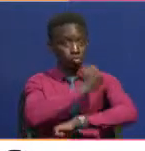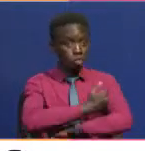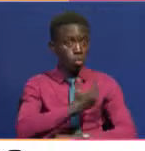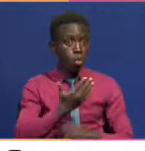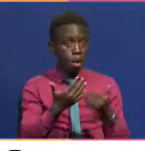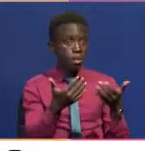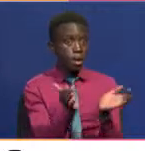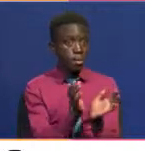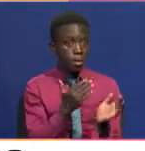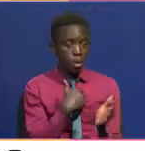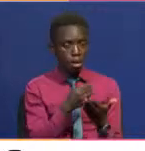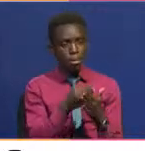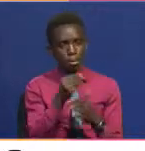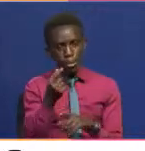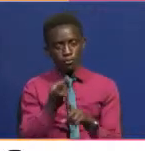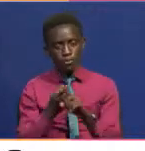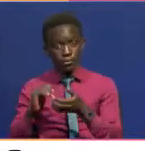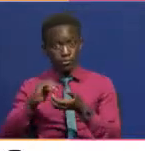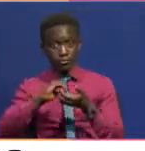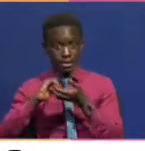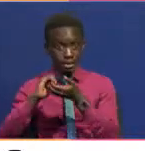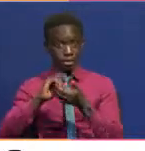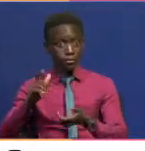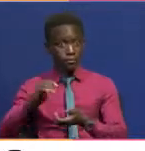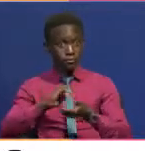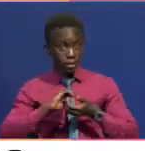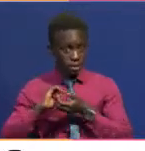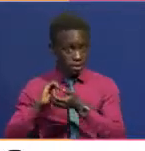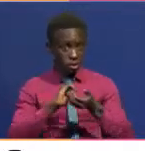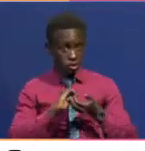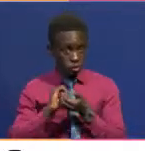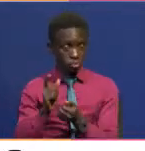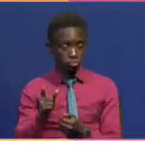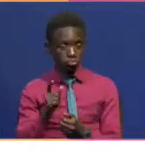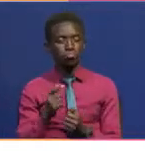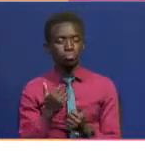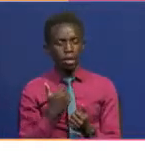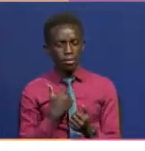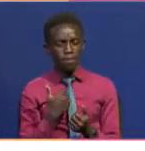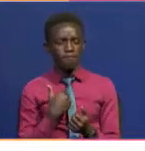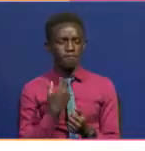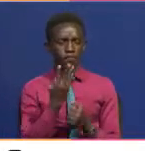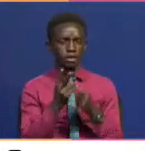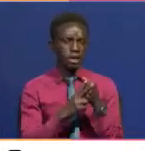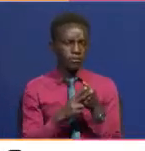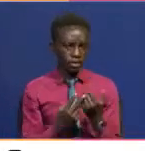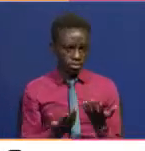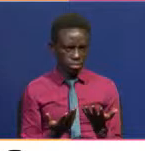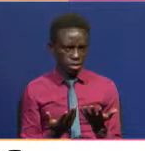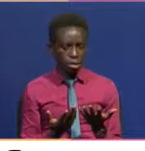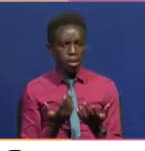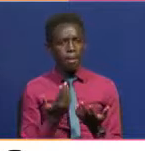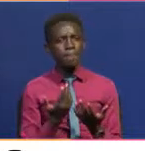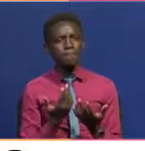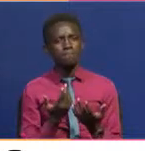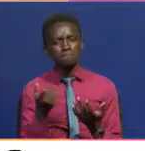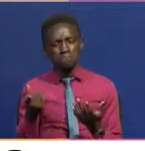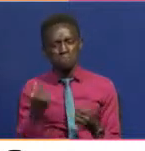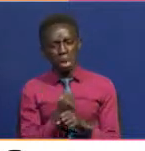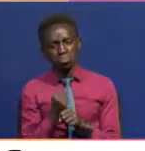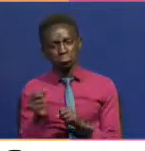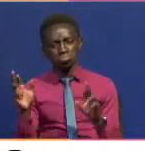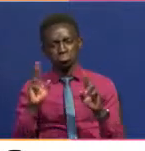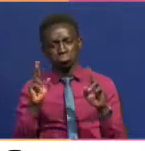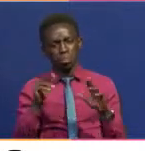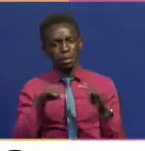from the Federation. And then the Federation will keep 47 pairs of floating equipment to make it really accessible for